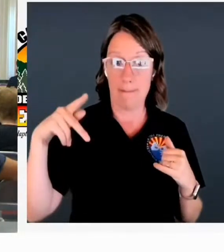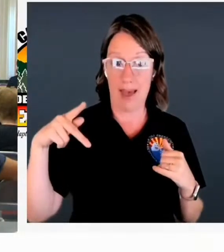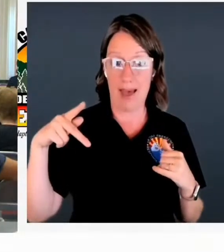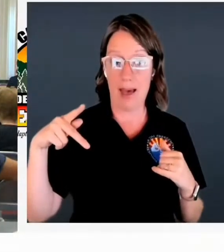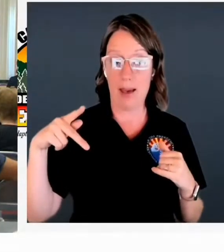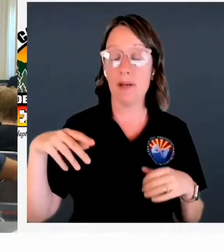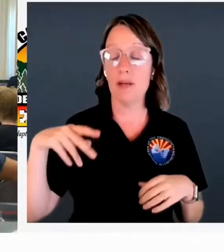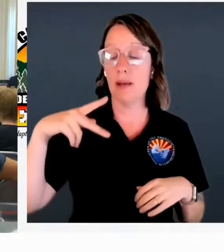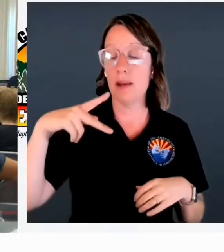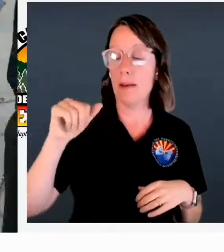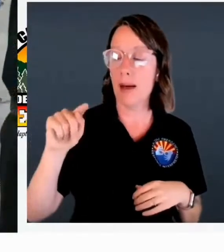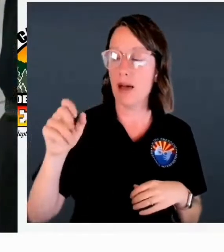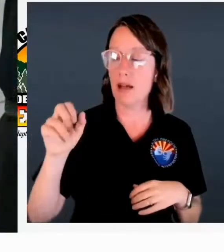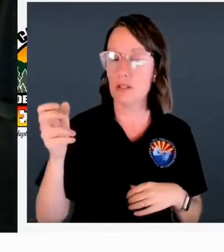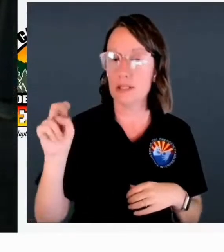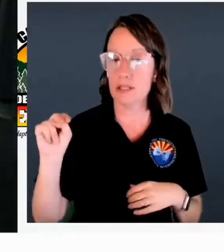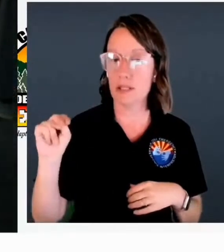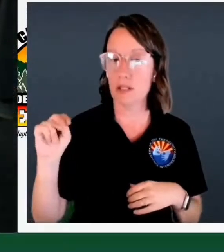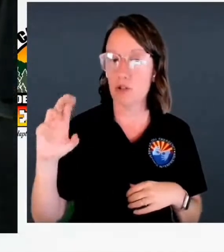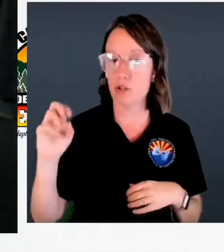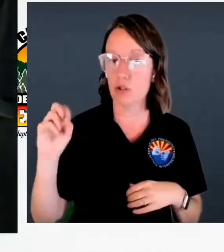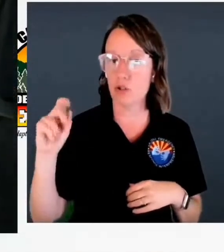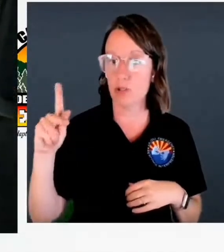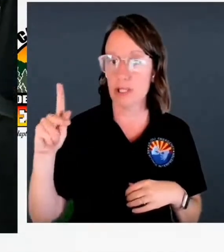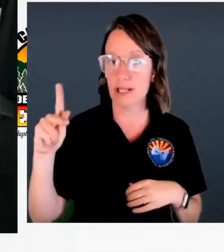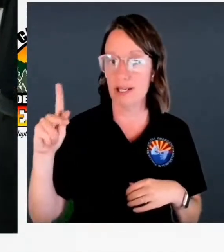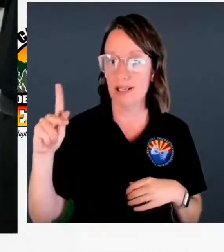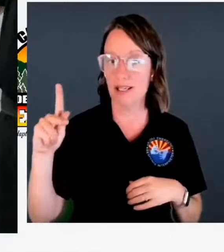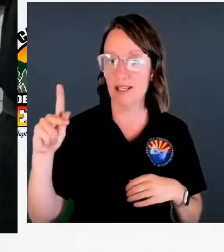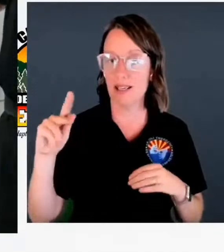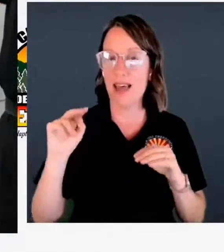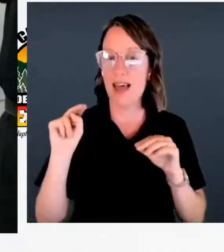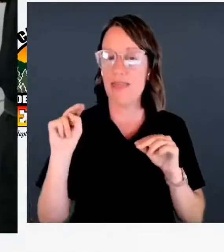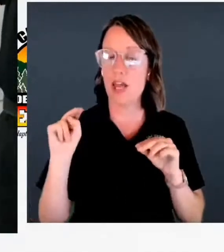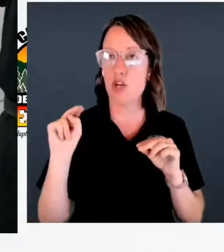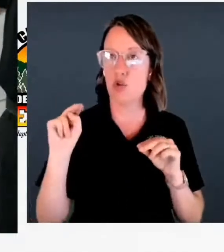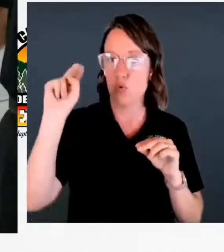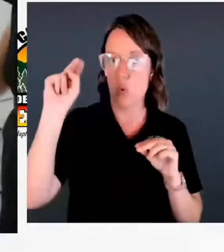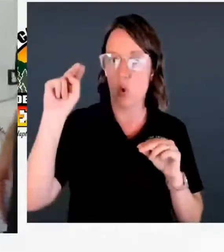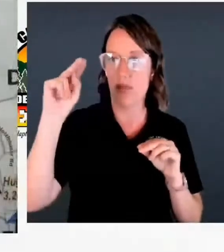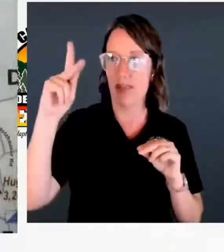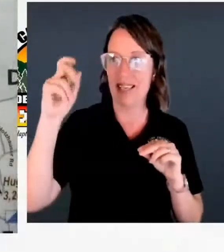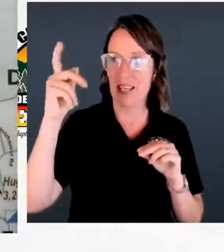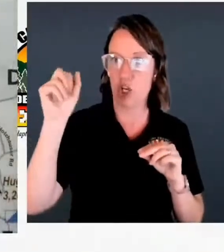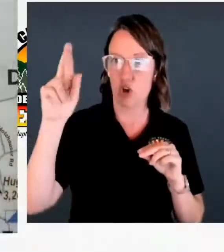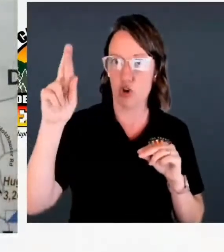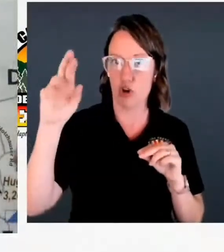drainage and up on the ridge just north of Kidder Creek.